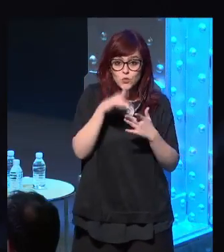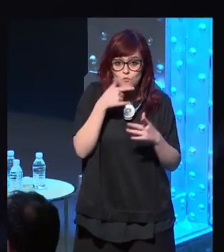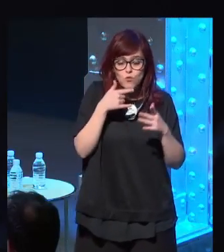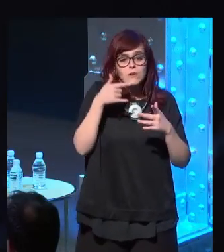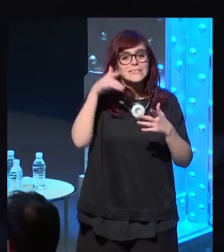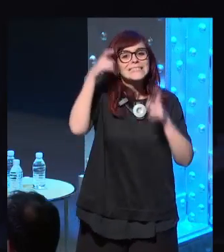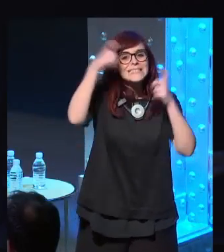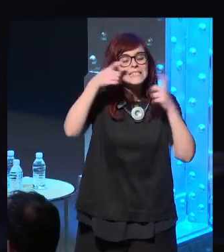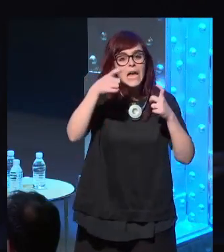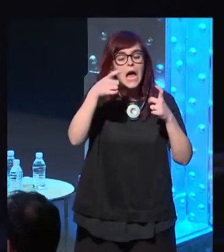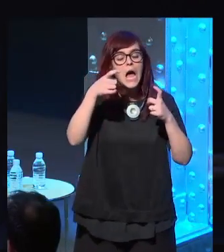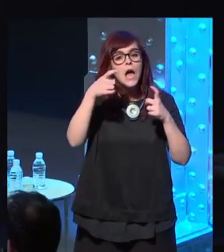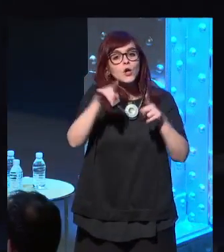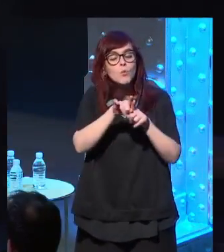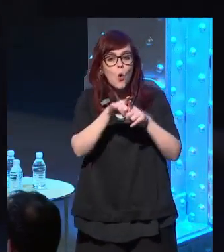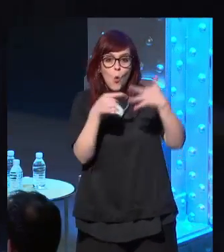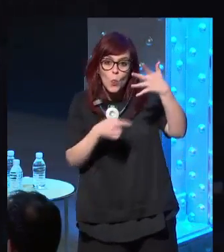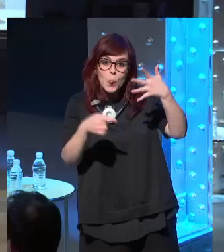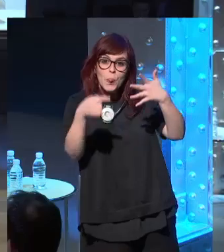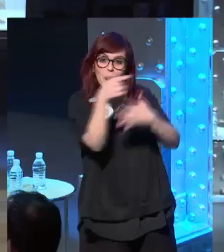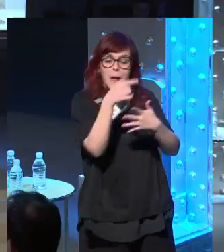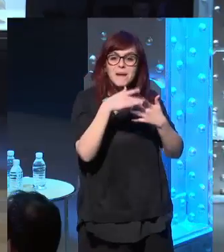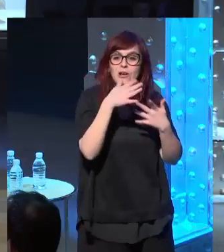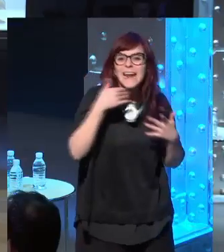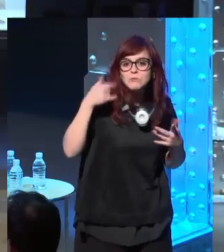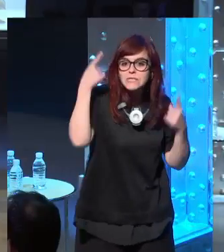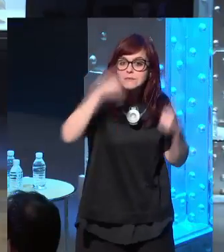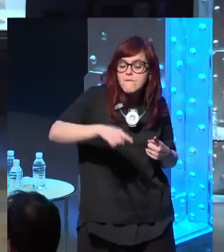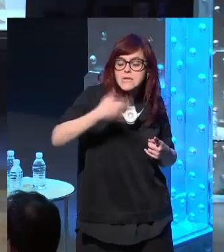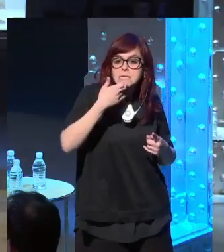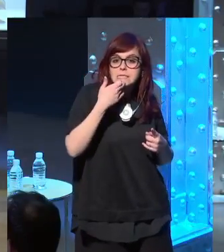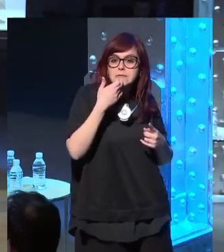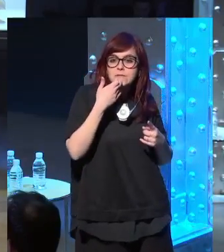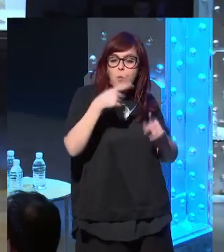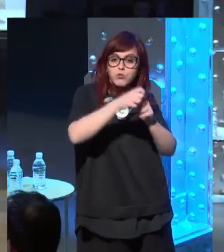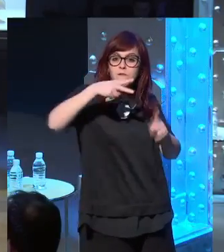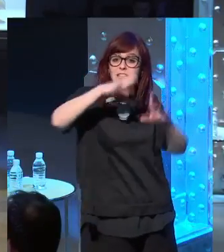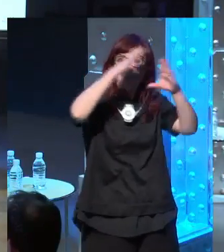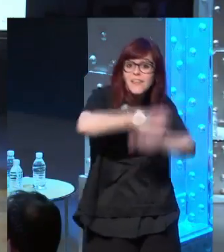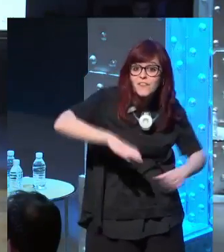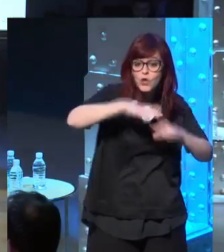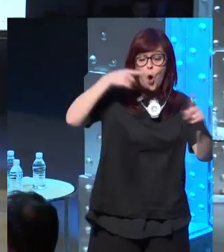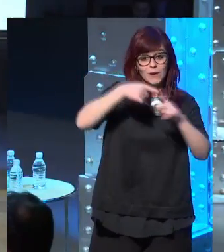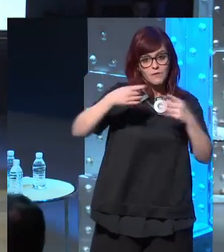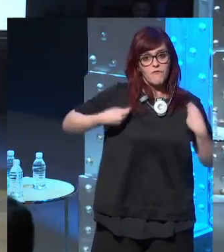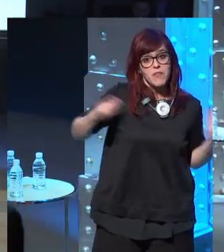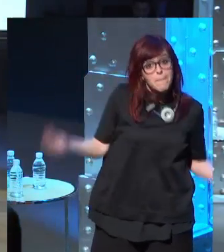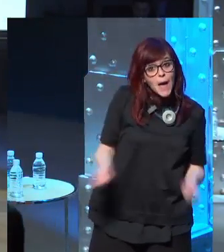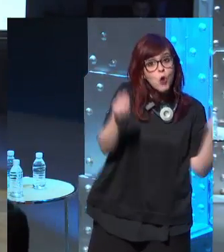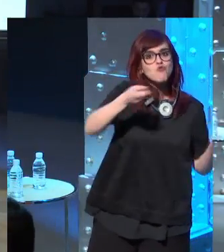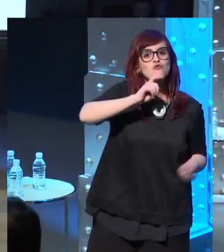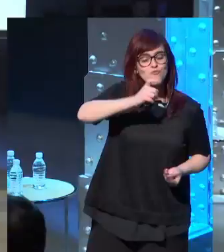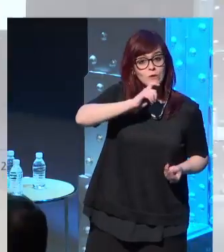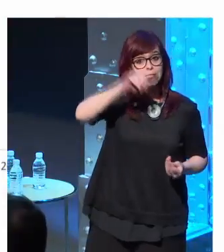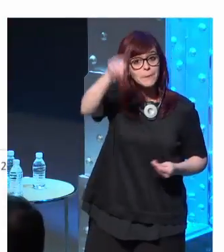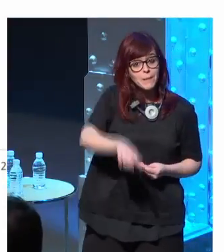have a scientific approach to understand how to create good conditions for good lives. I think another reason is that there is